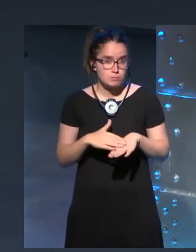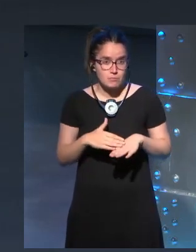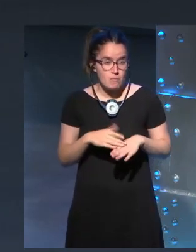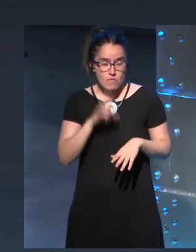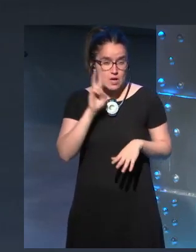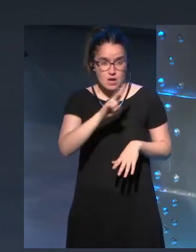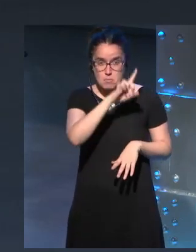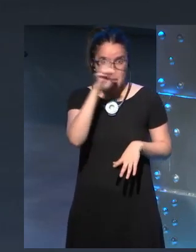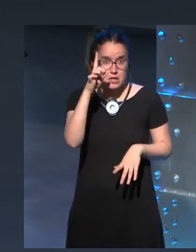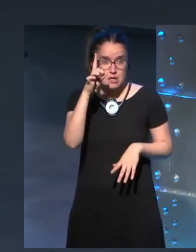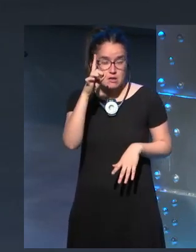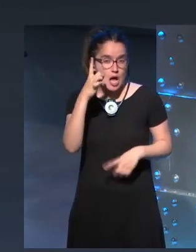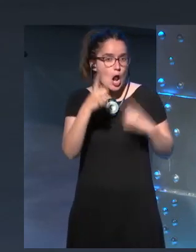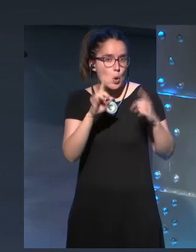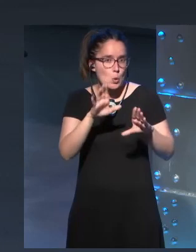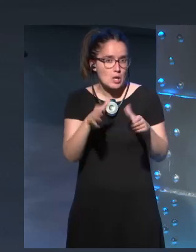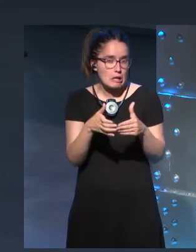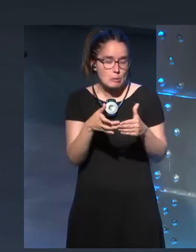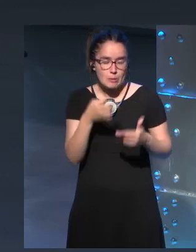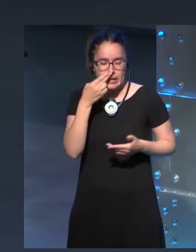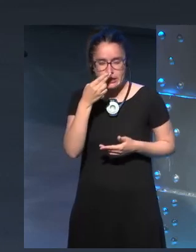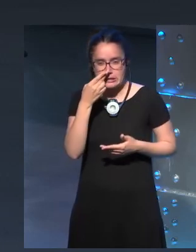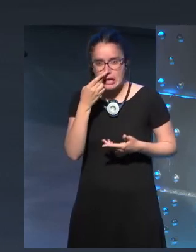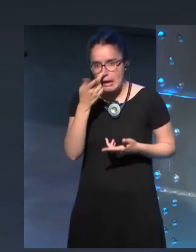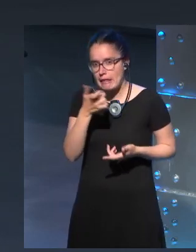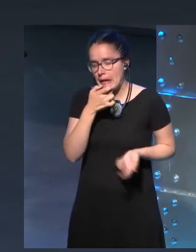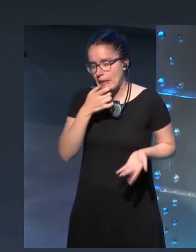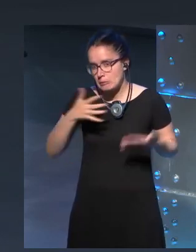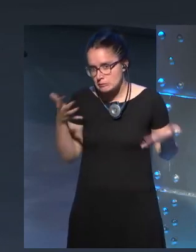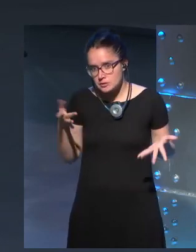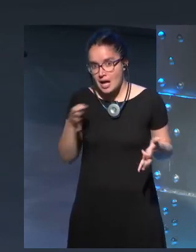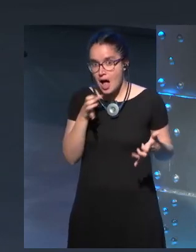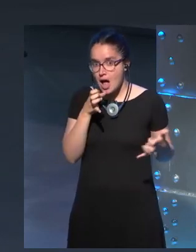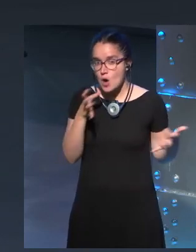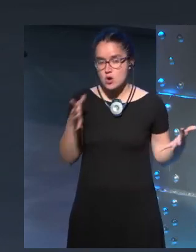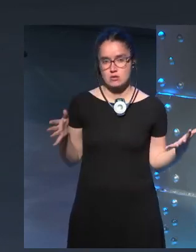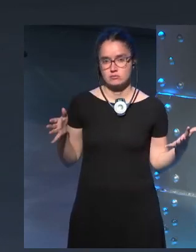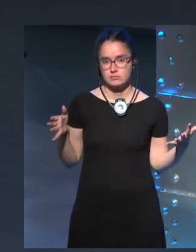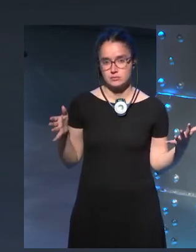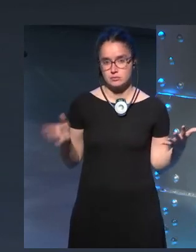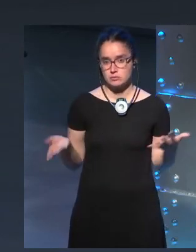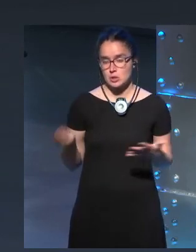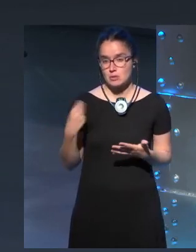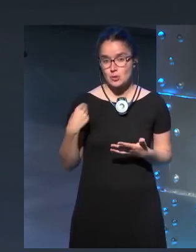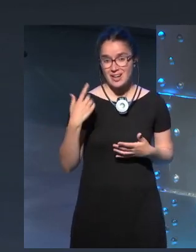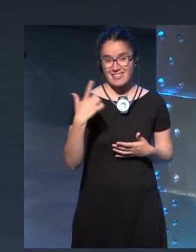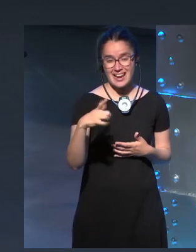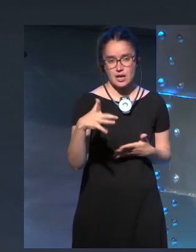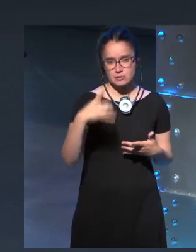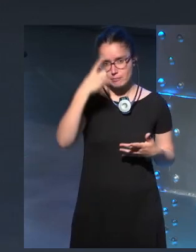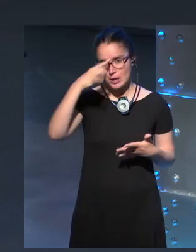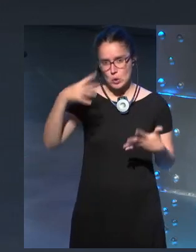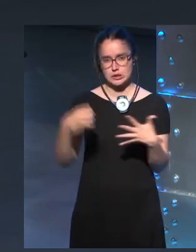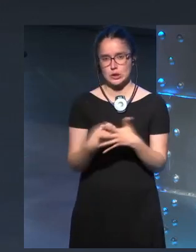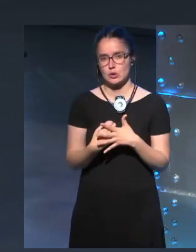etc. And basically Real Madrid, or some games that was interesting to me, and Premier League, etc. But now you can ask me